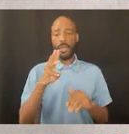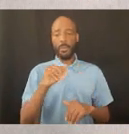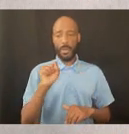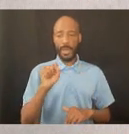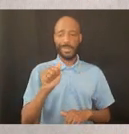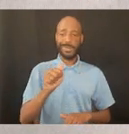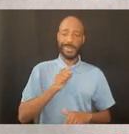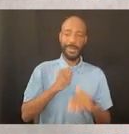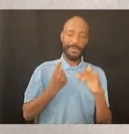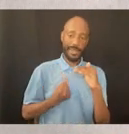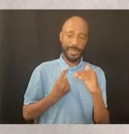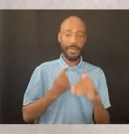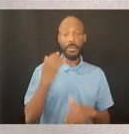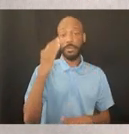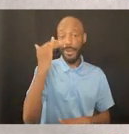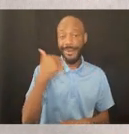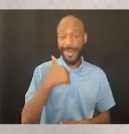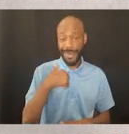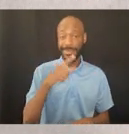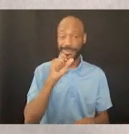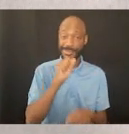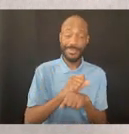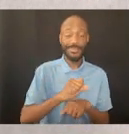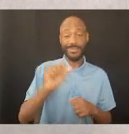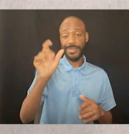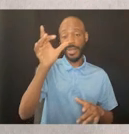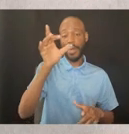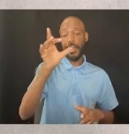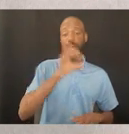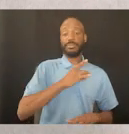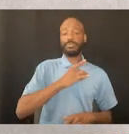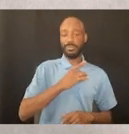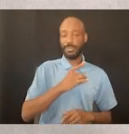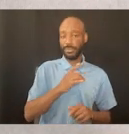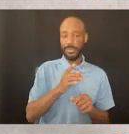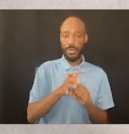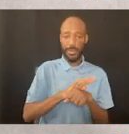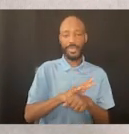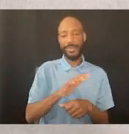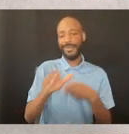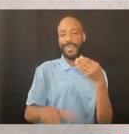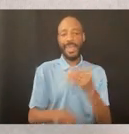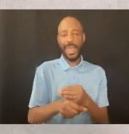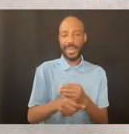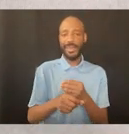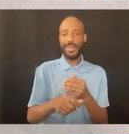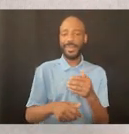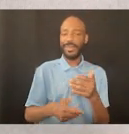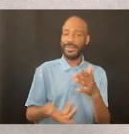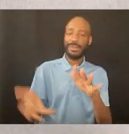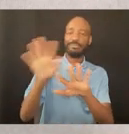self-isolating because I actually had COVID when I took this photo. So it added an extra dimension to it. And